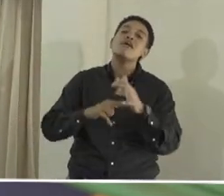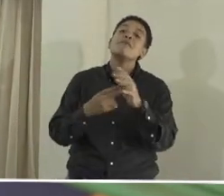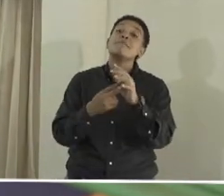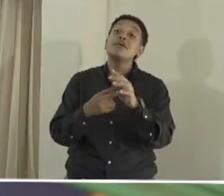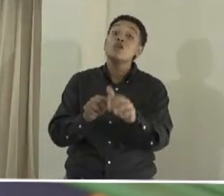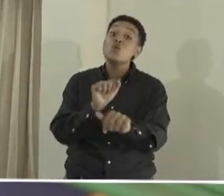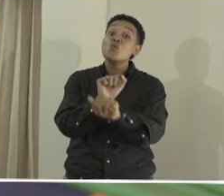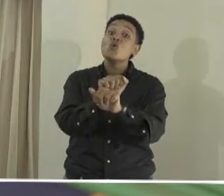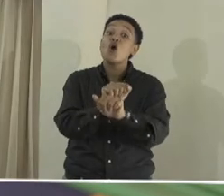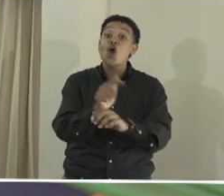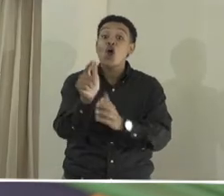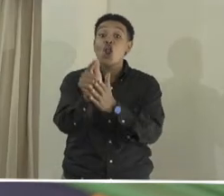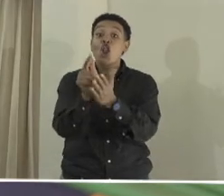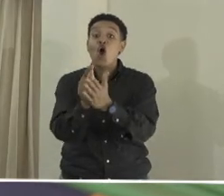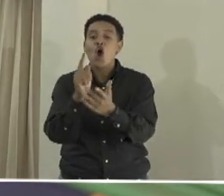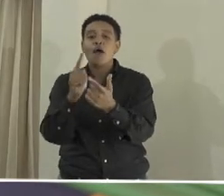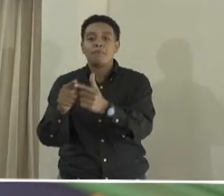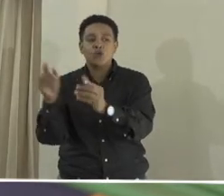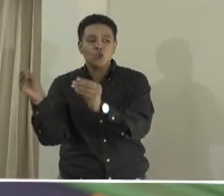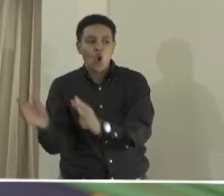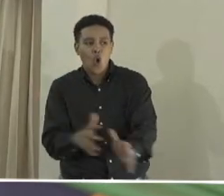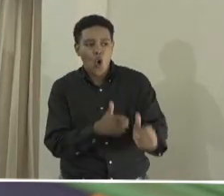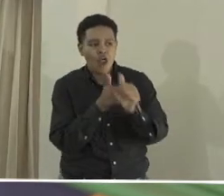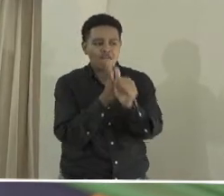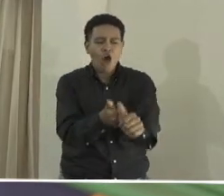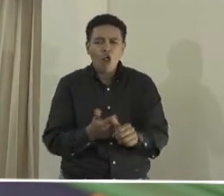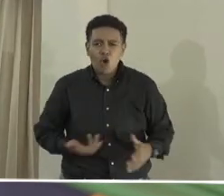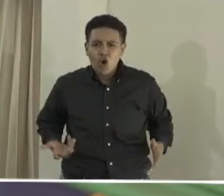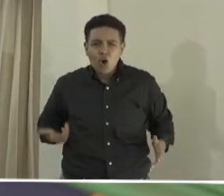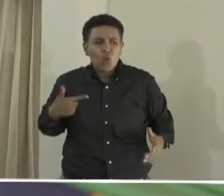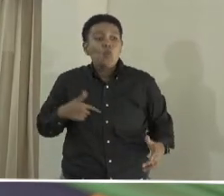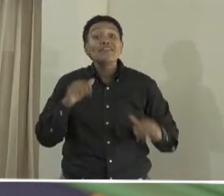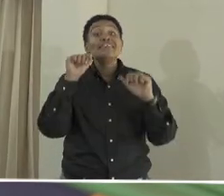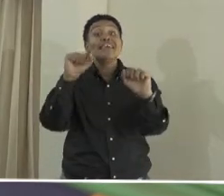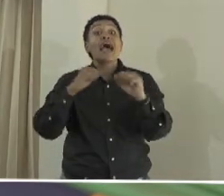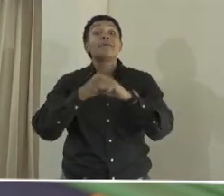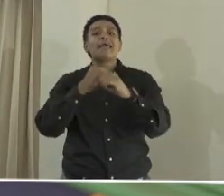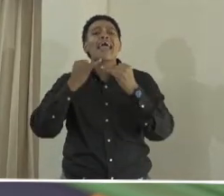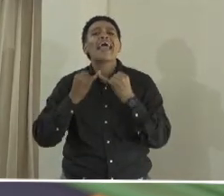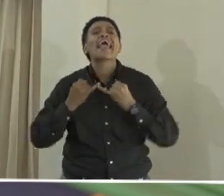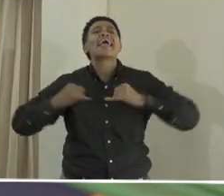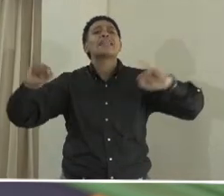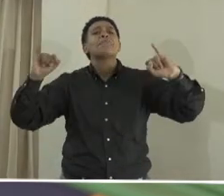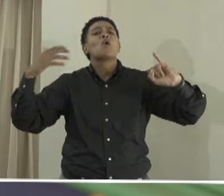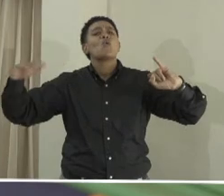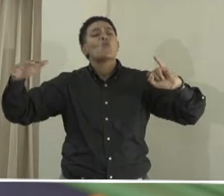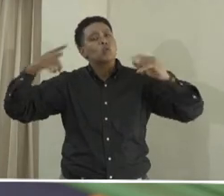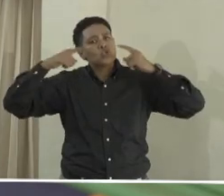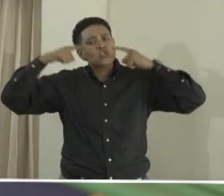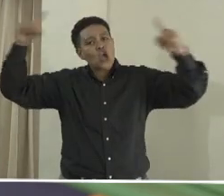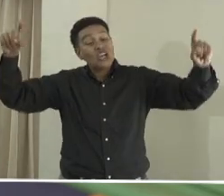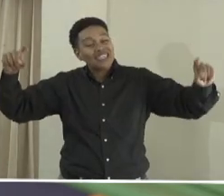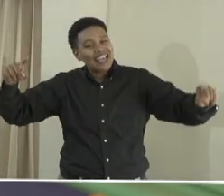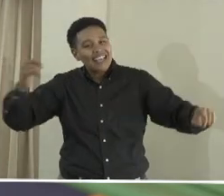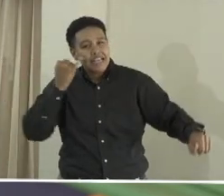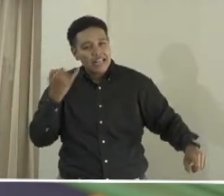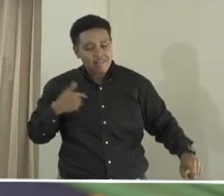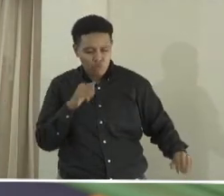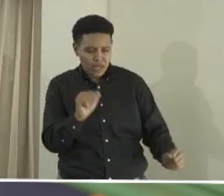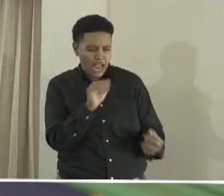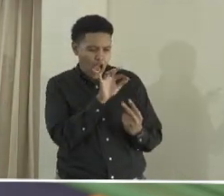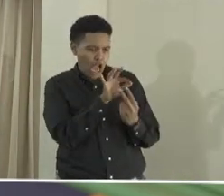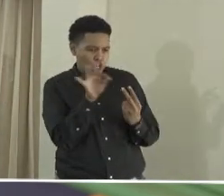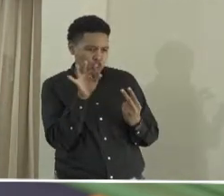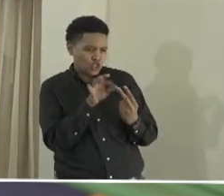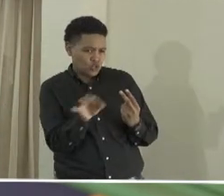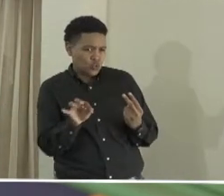law and order. We can make independence a great success if we can choose as